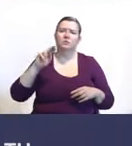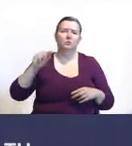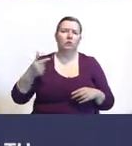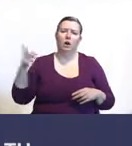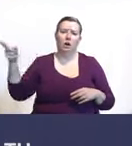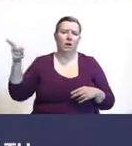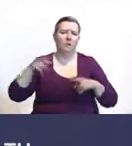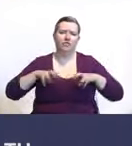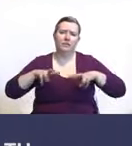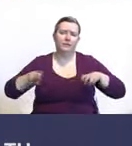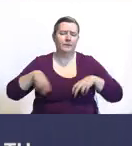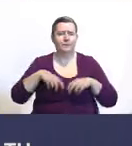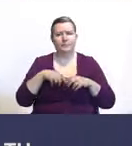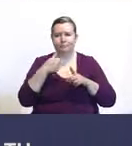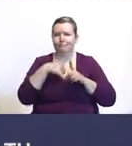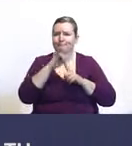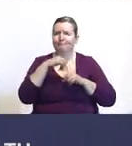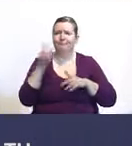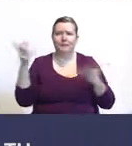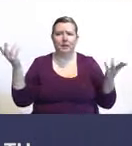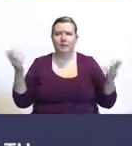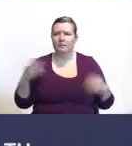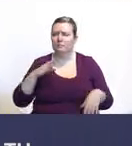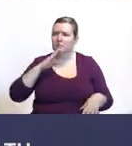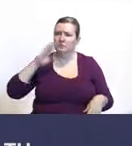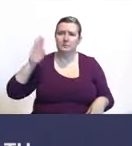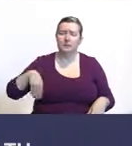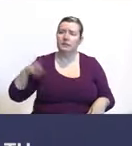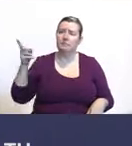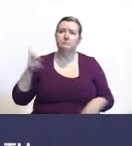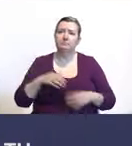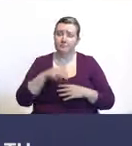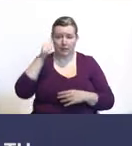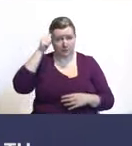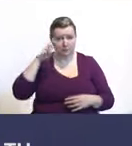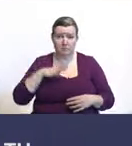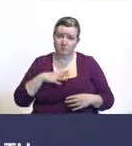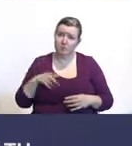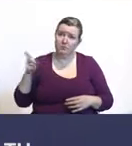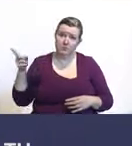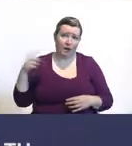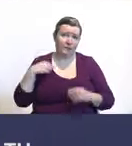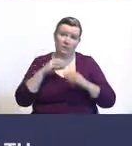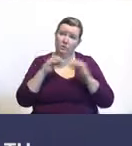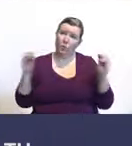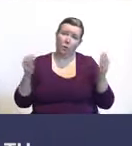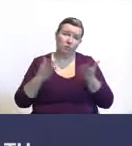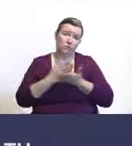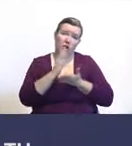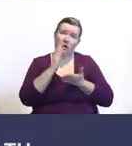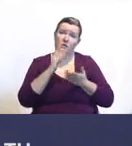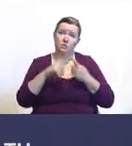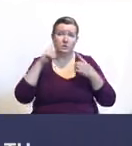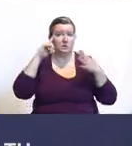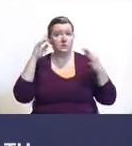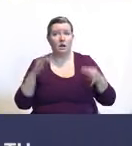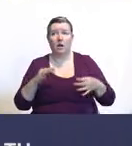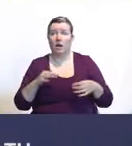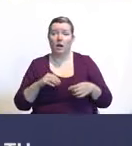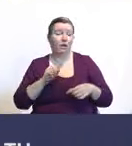bad, bad, bad dude who has no right whatsoever deciding about somebody else's